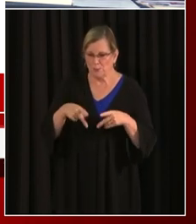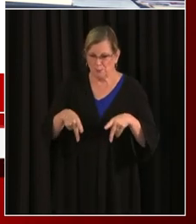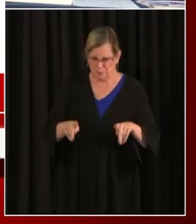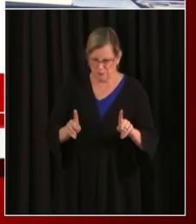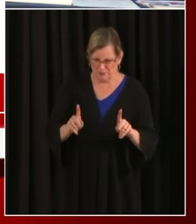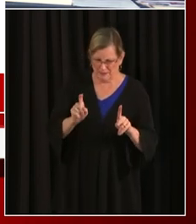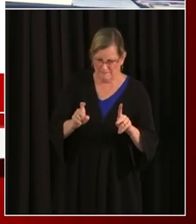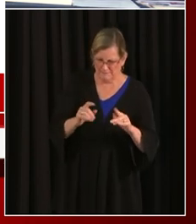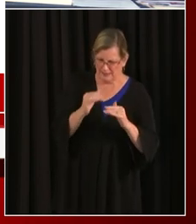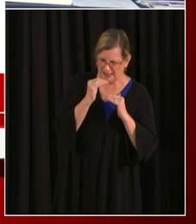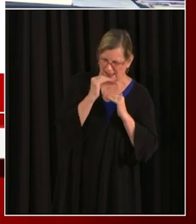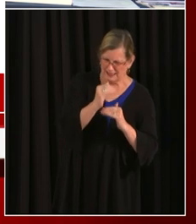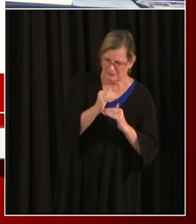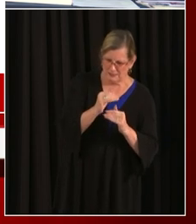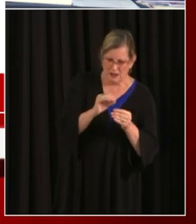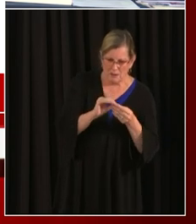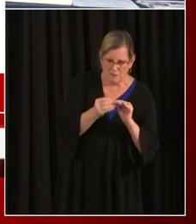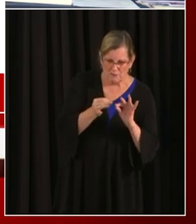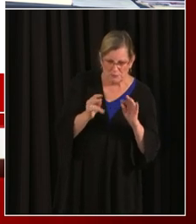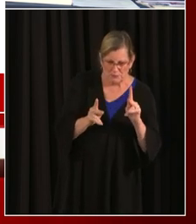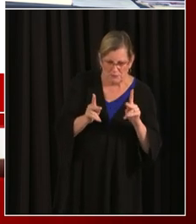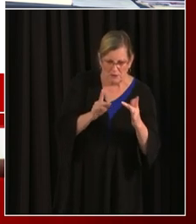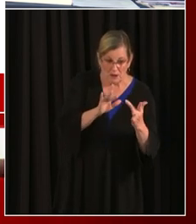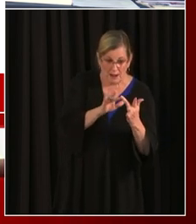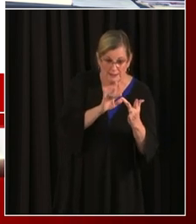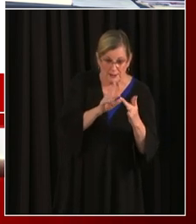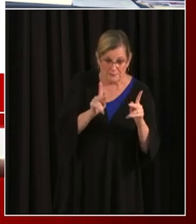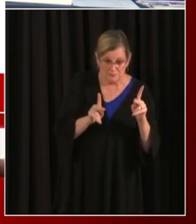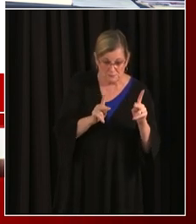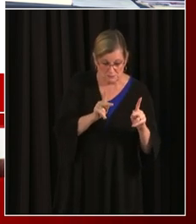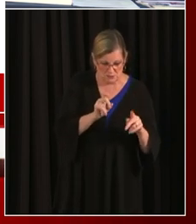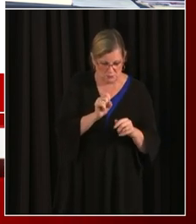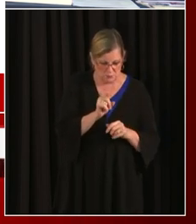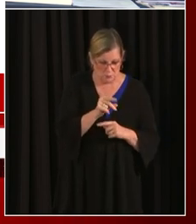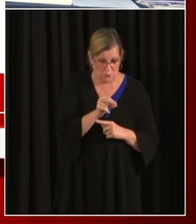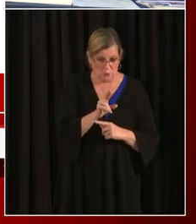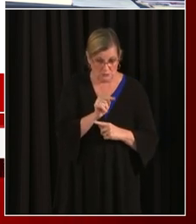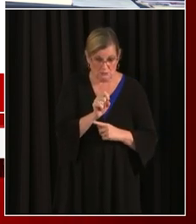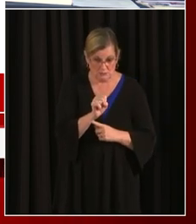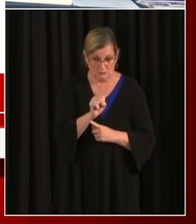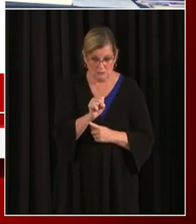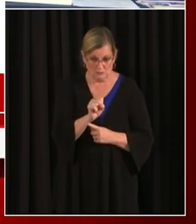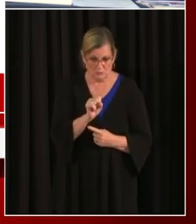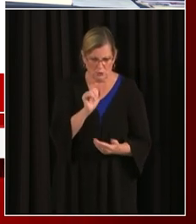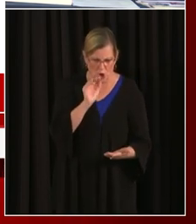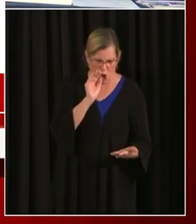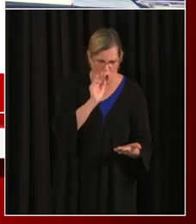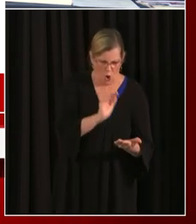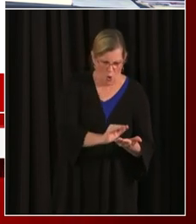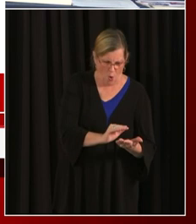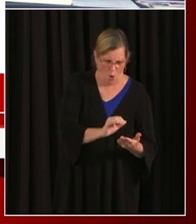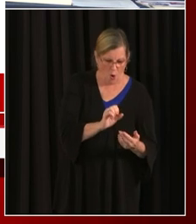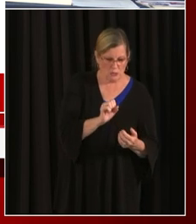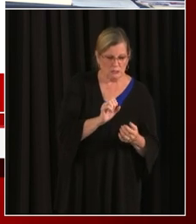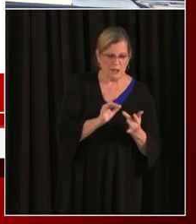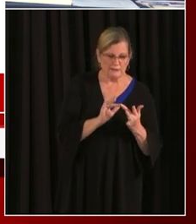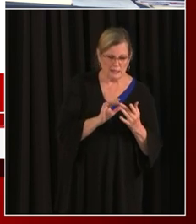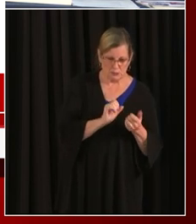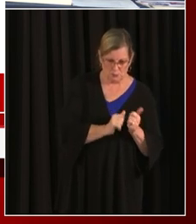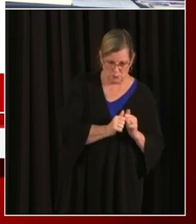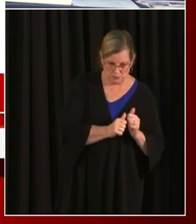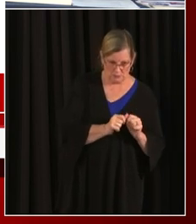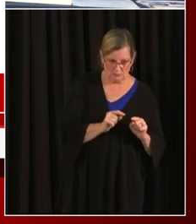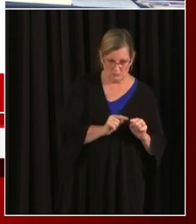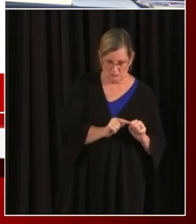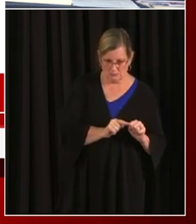moderate contact sports practices and low contact sports games. I just want to emphasize that all organized